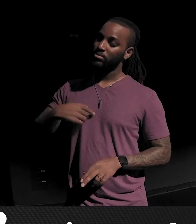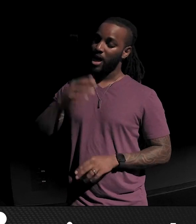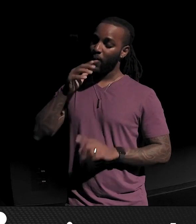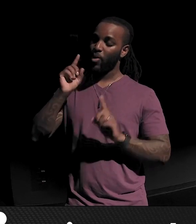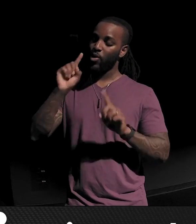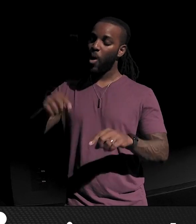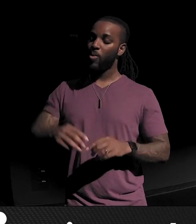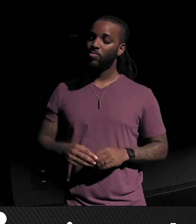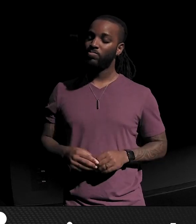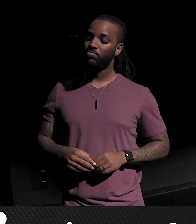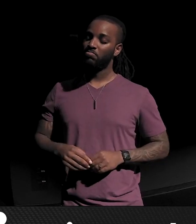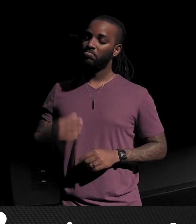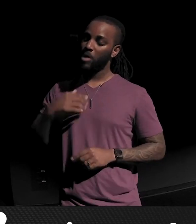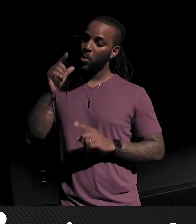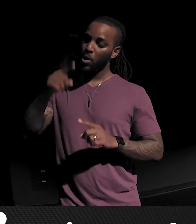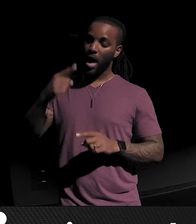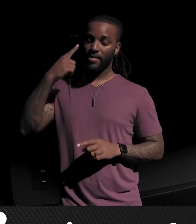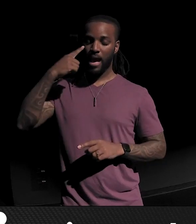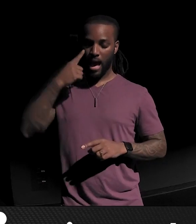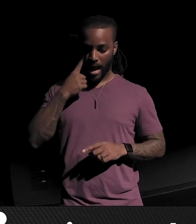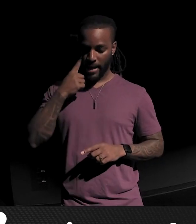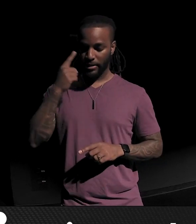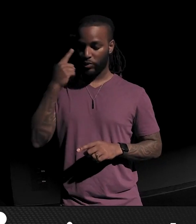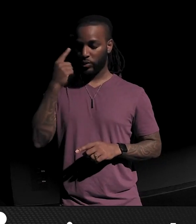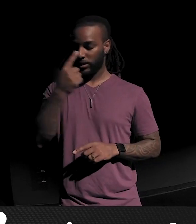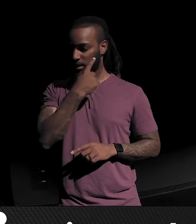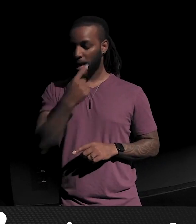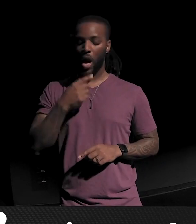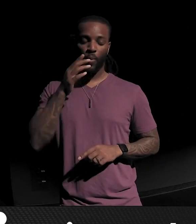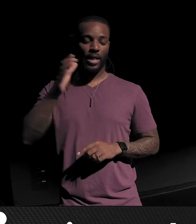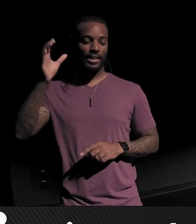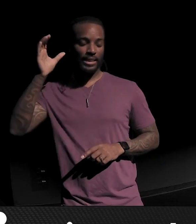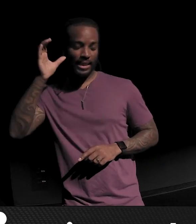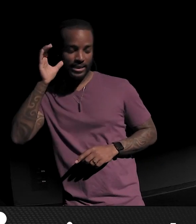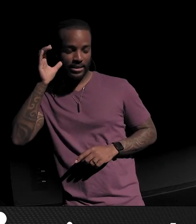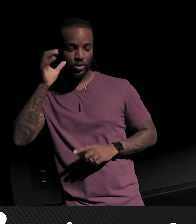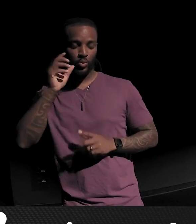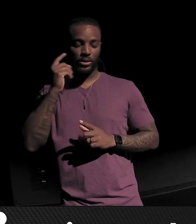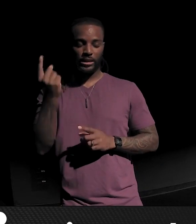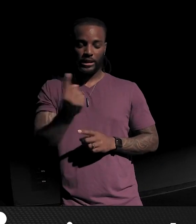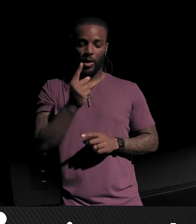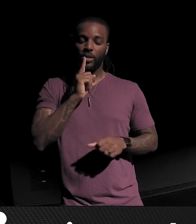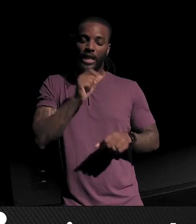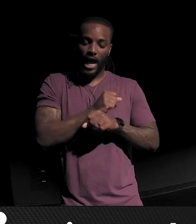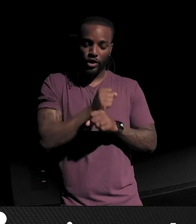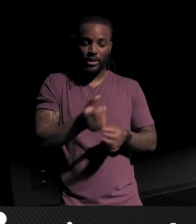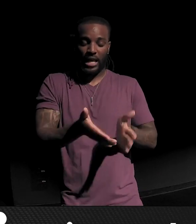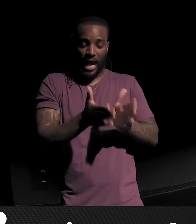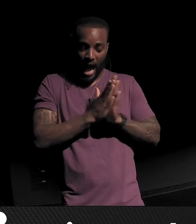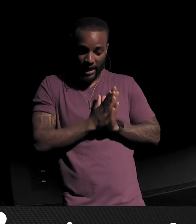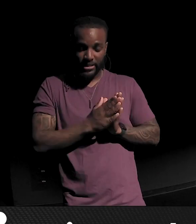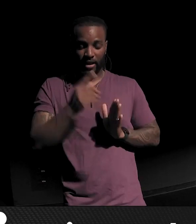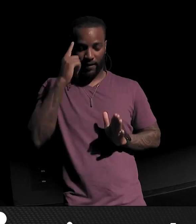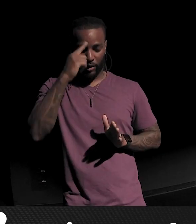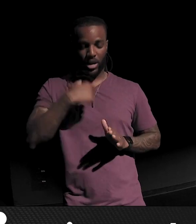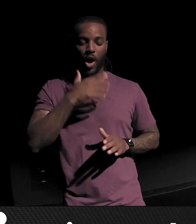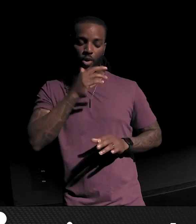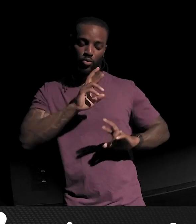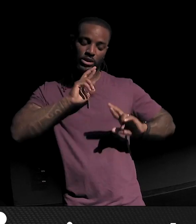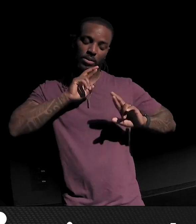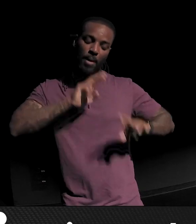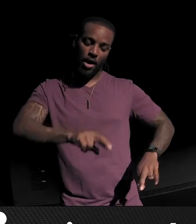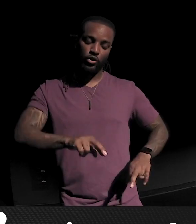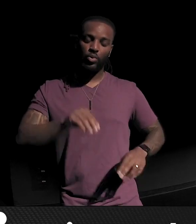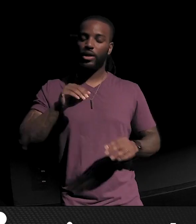will go. I will have eyes to see. I will listen to what somebody actually is asking for, and I will respond to it in